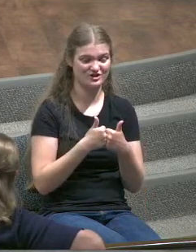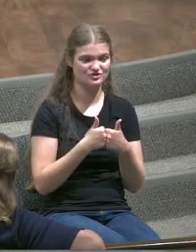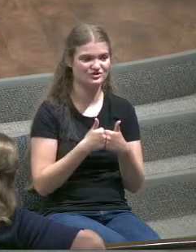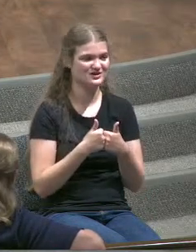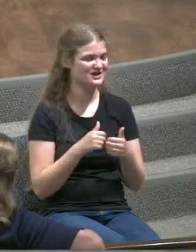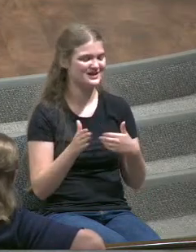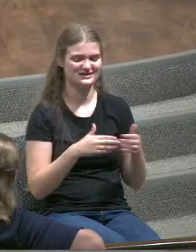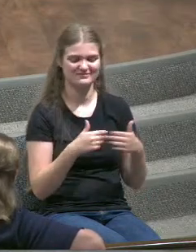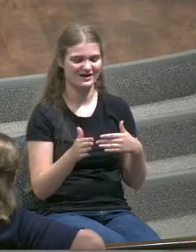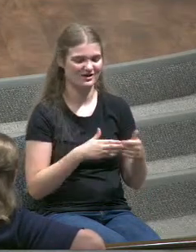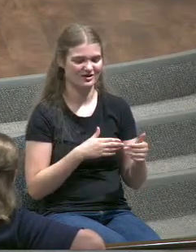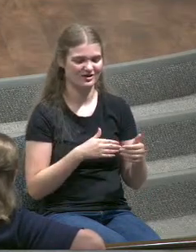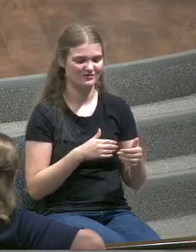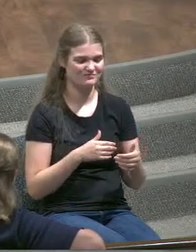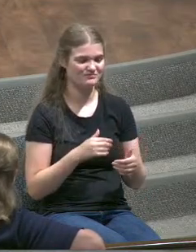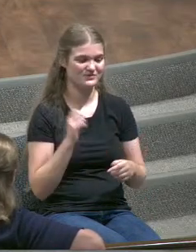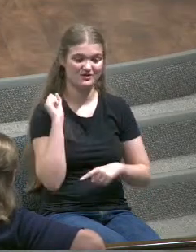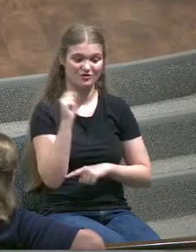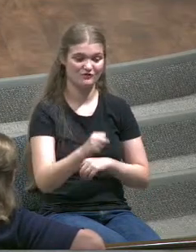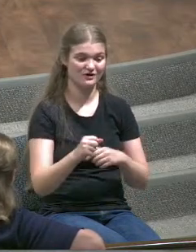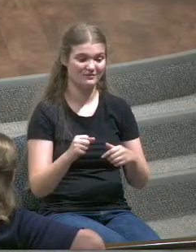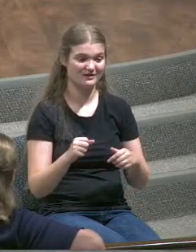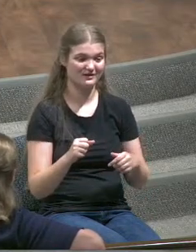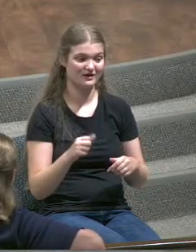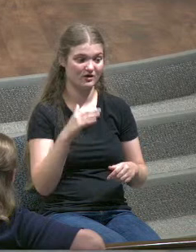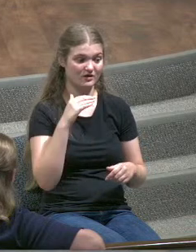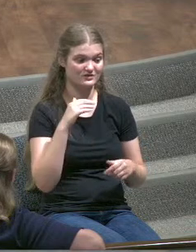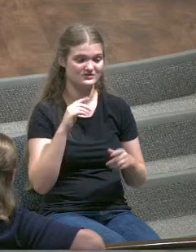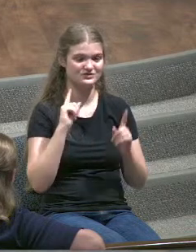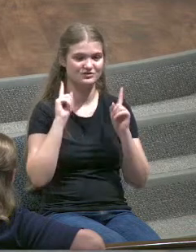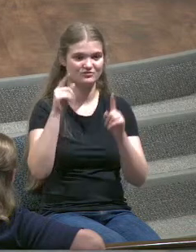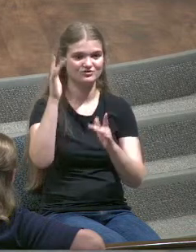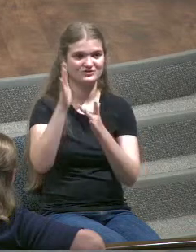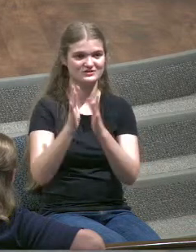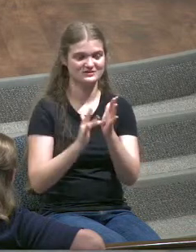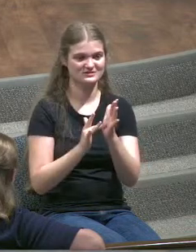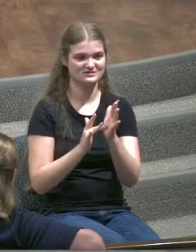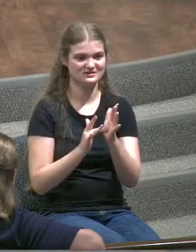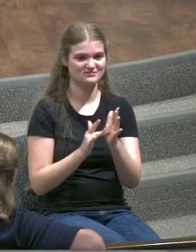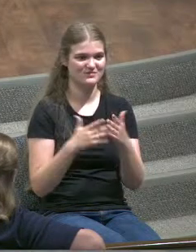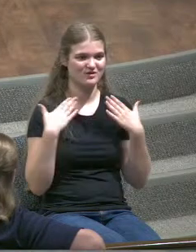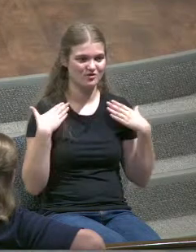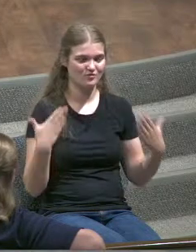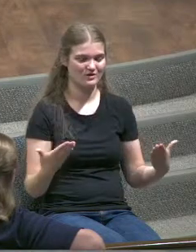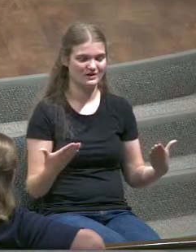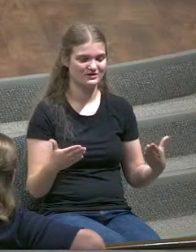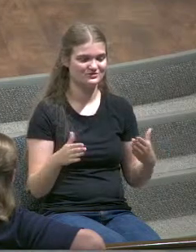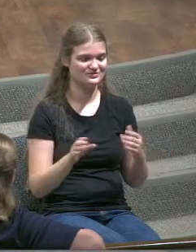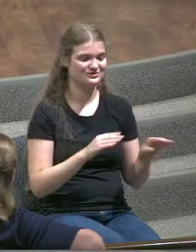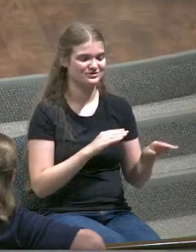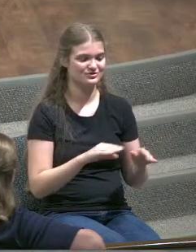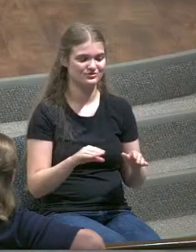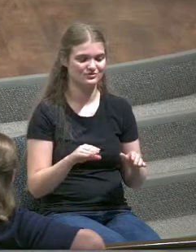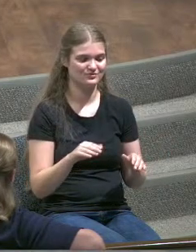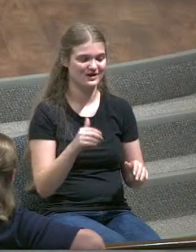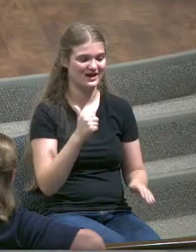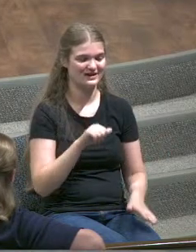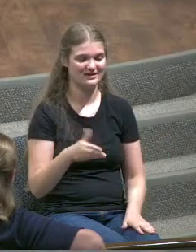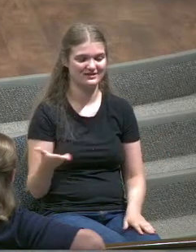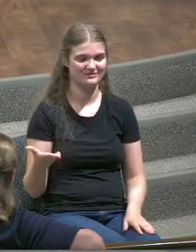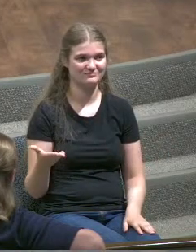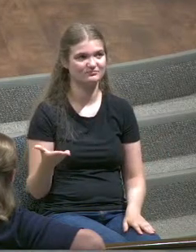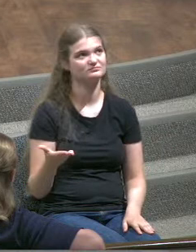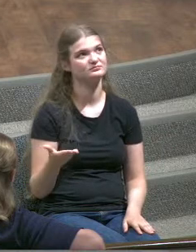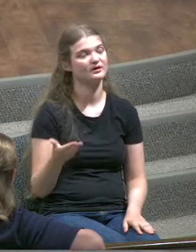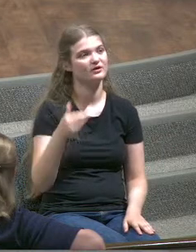that obstacle, to get to Jesus. To get to Jesus. I'm willing to do whatever it takes. It reminds